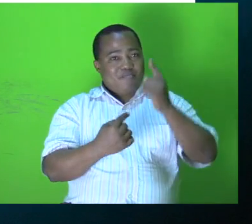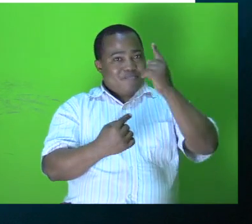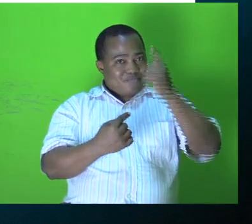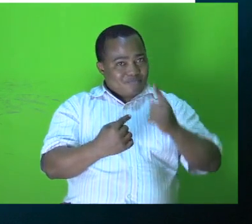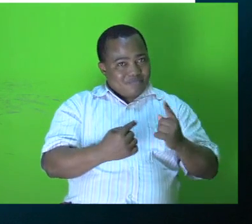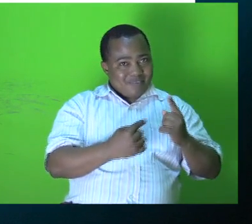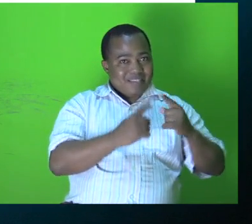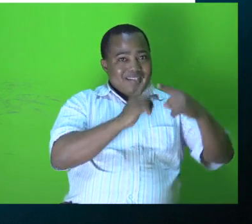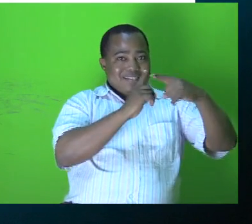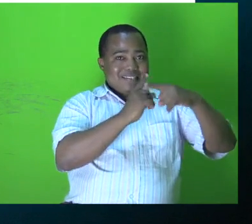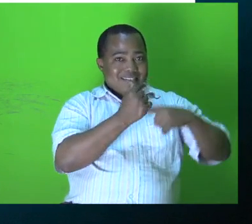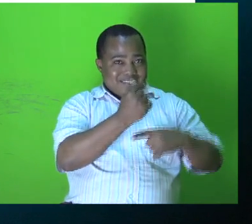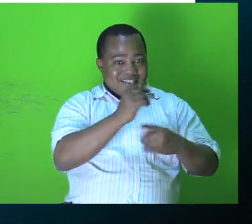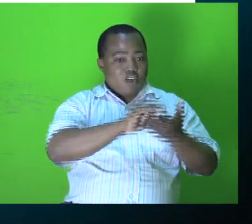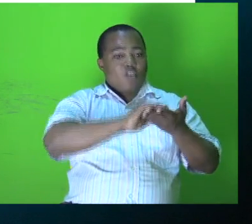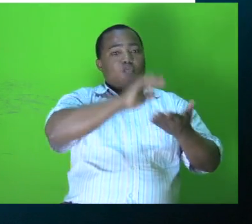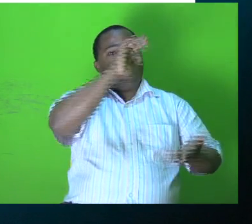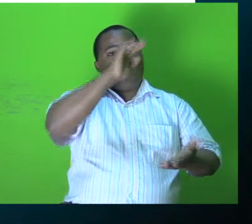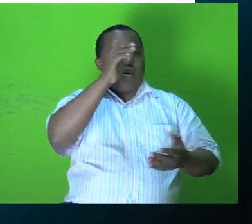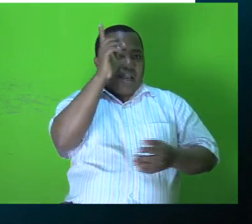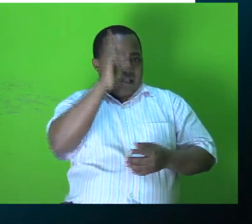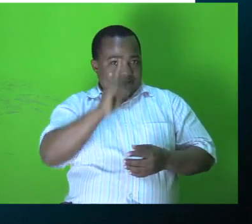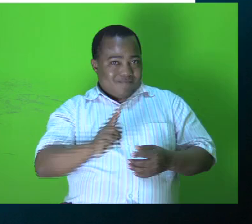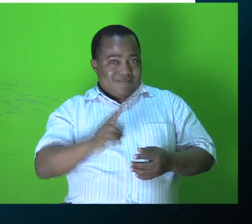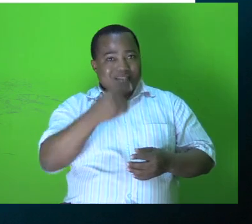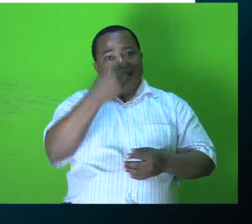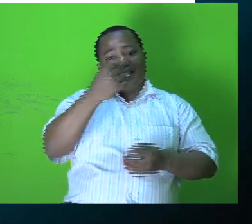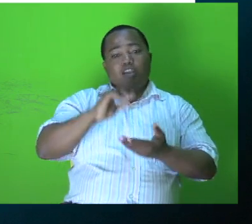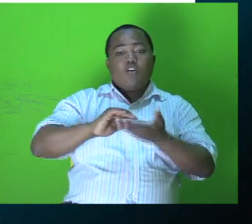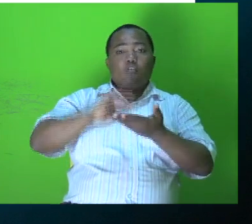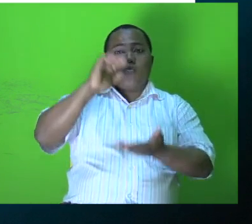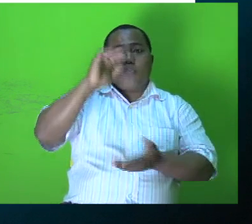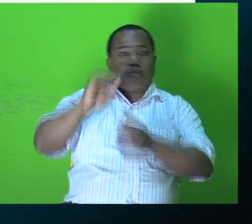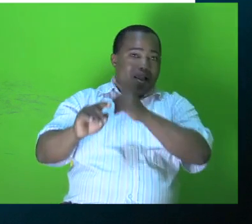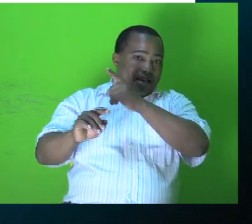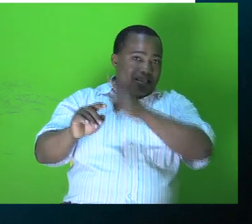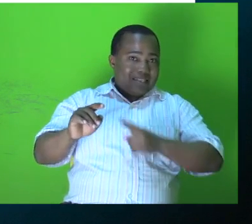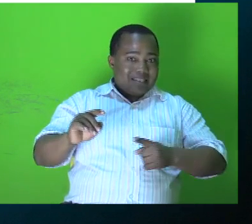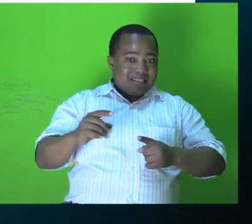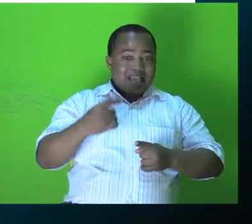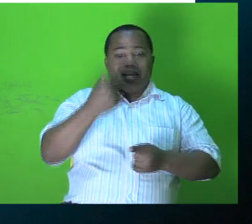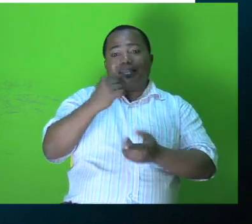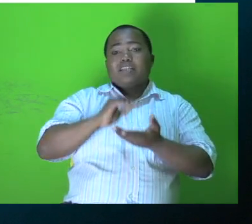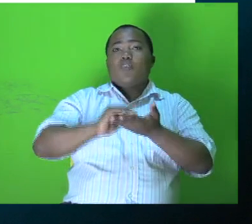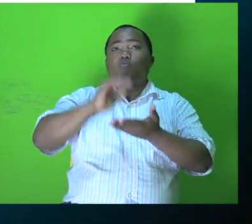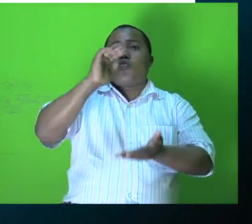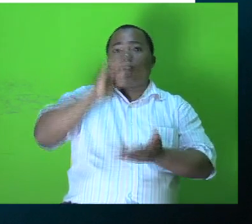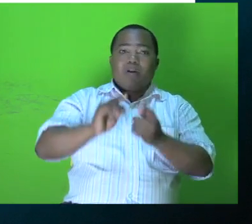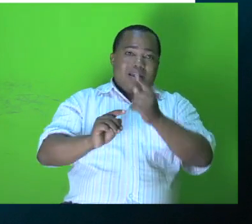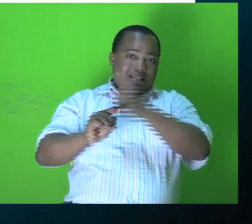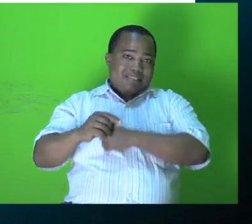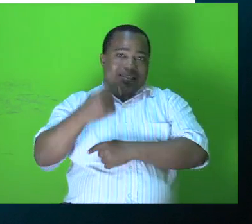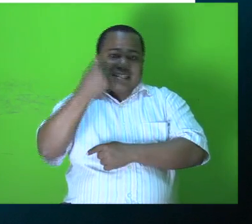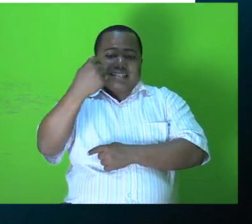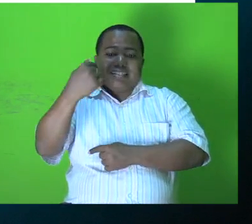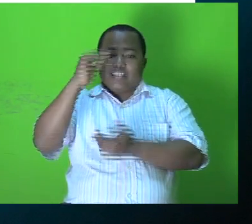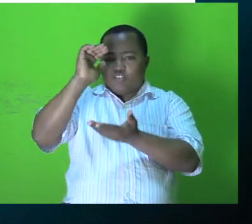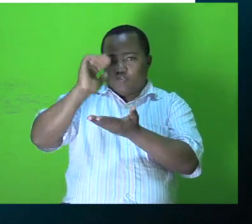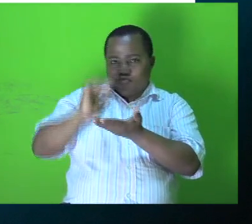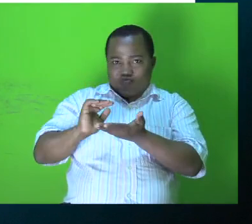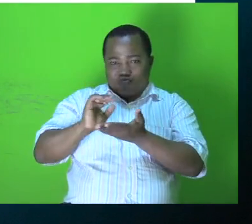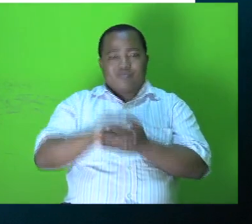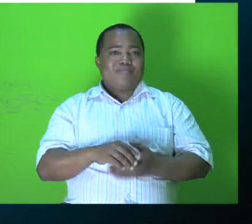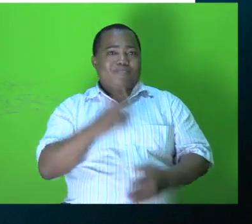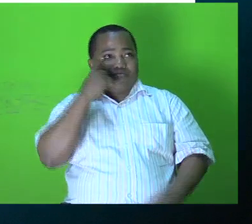and this one will segregate here, and this one will segregate here, and this one will segregate